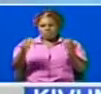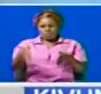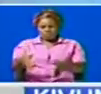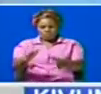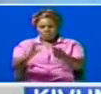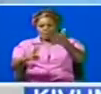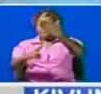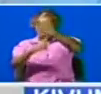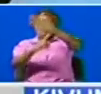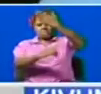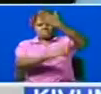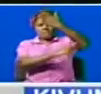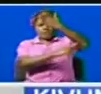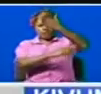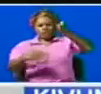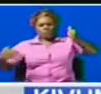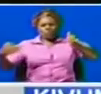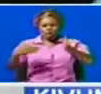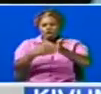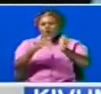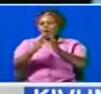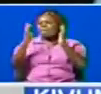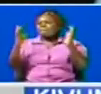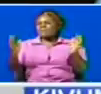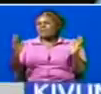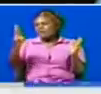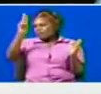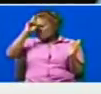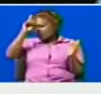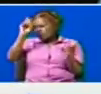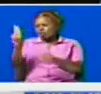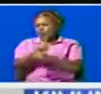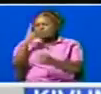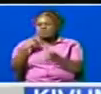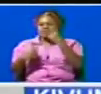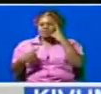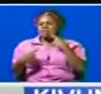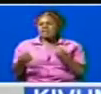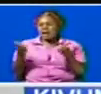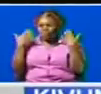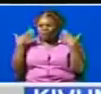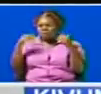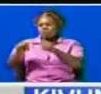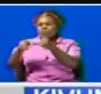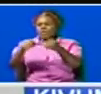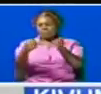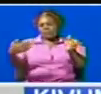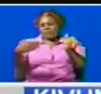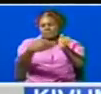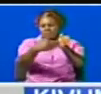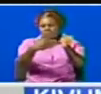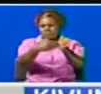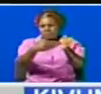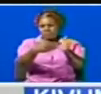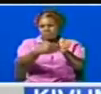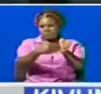a bridge where a very big blockade had been erected. So the police did use tear gas to break up those